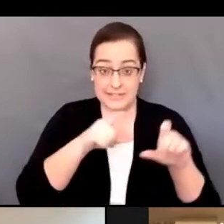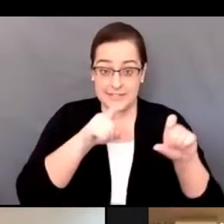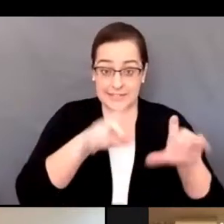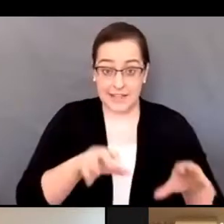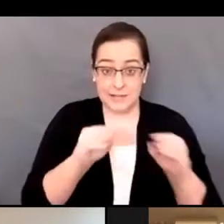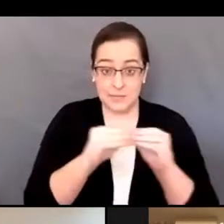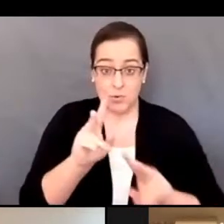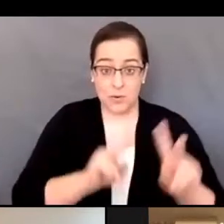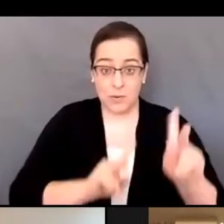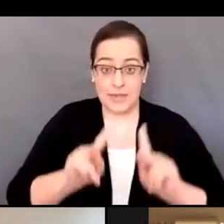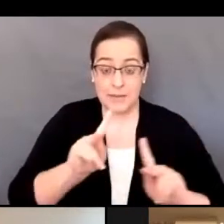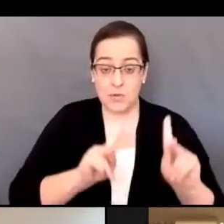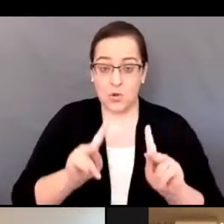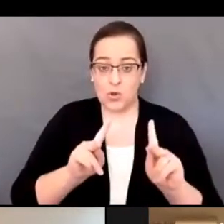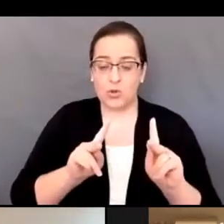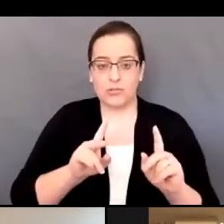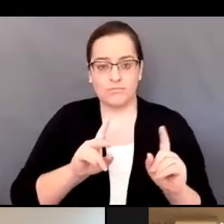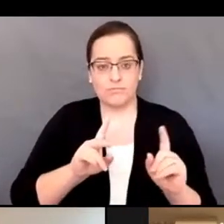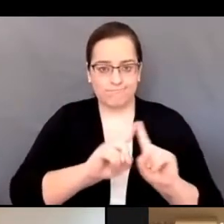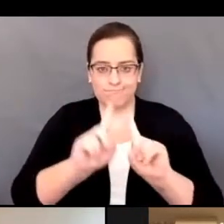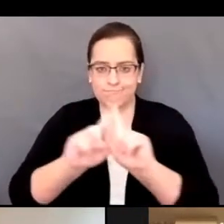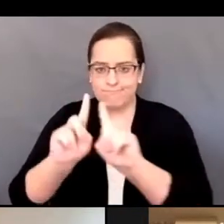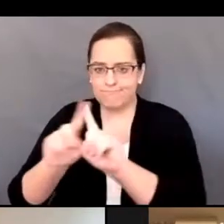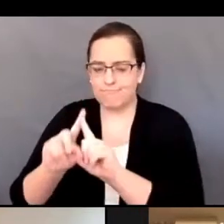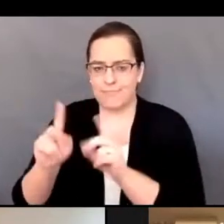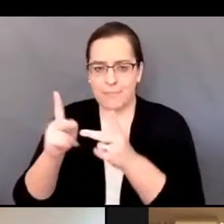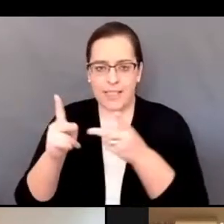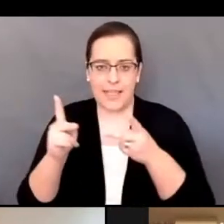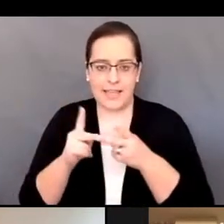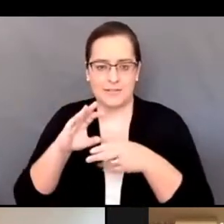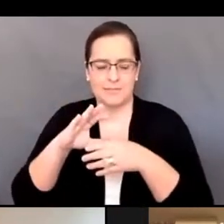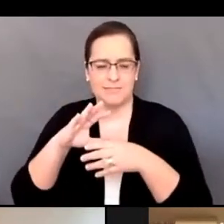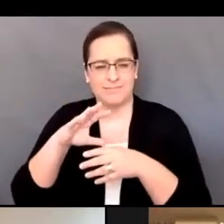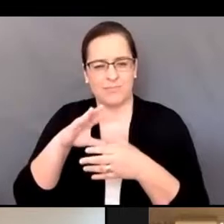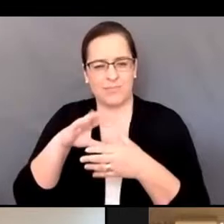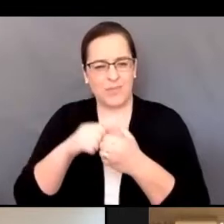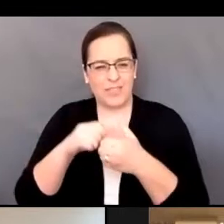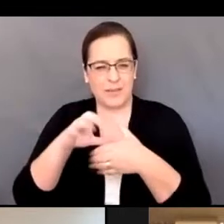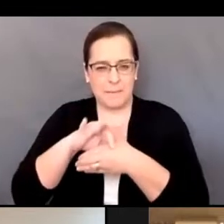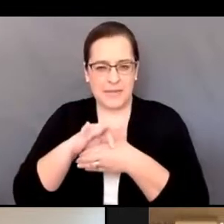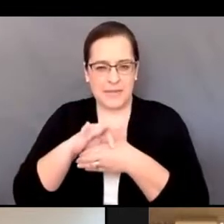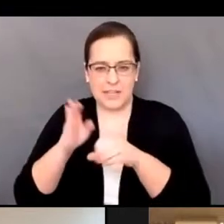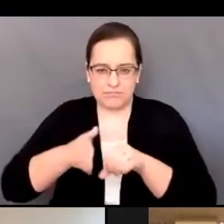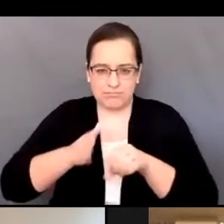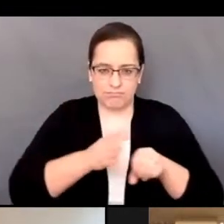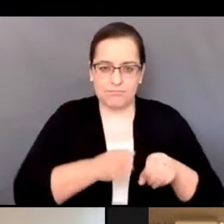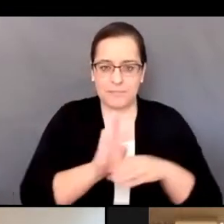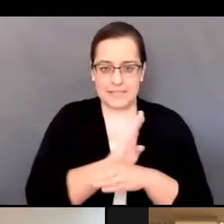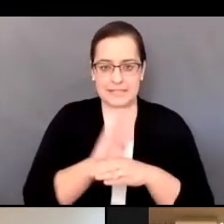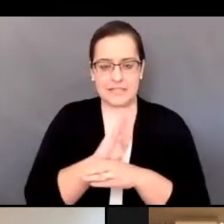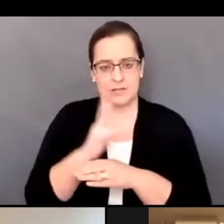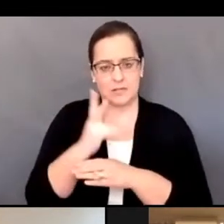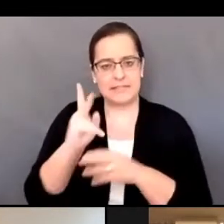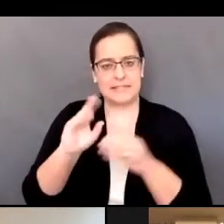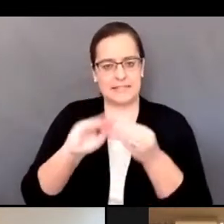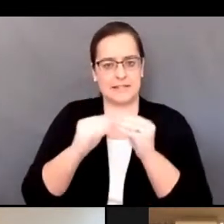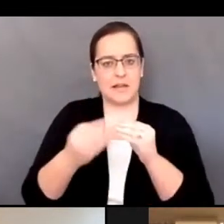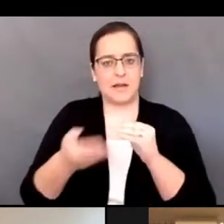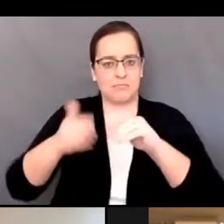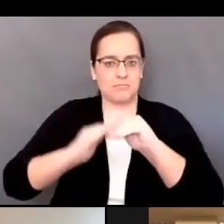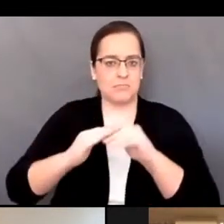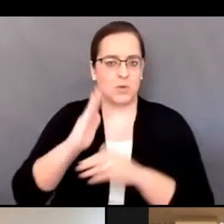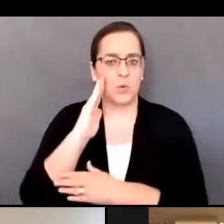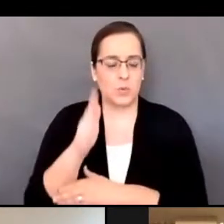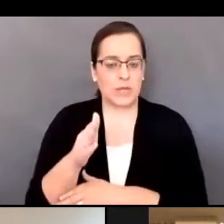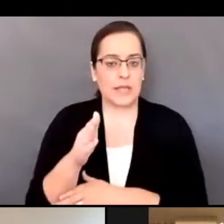the different locations within our meatpacking plants, we will definitely see our numbers rise. However,